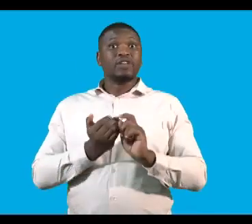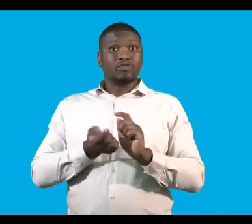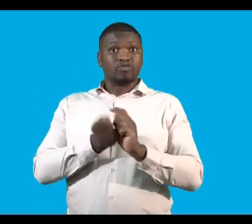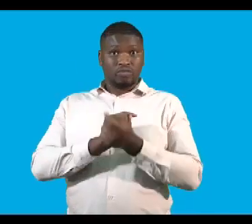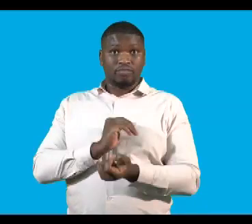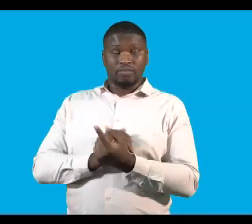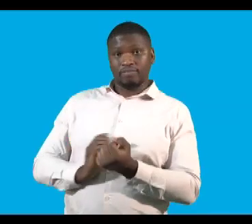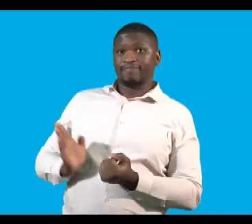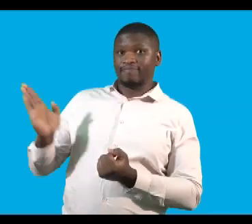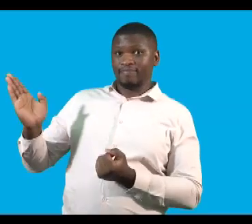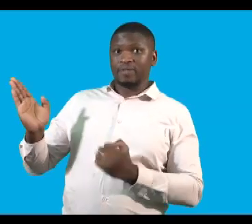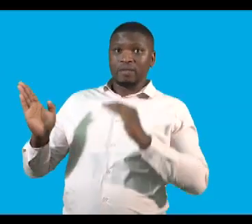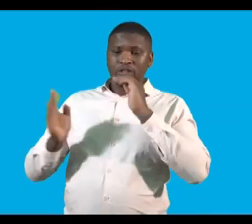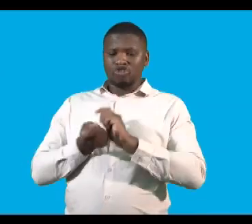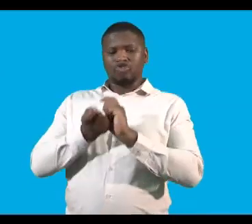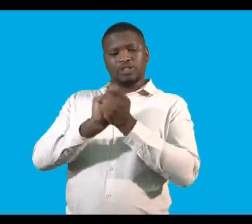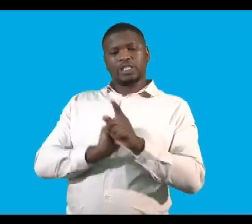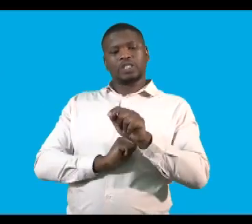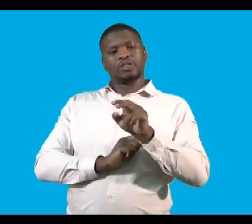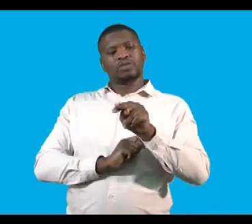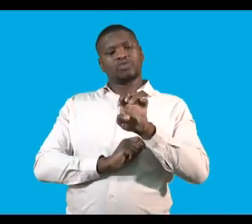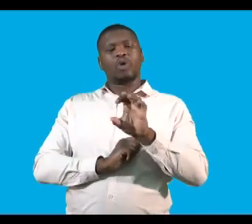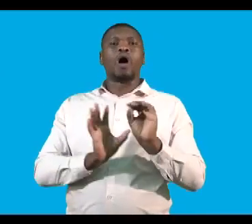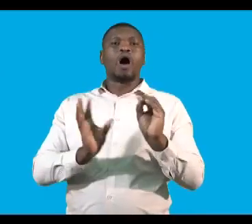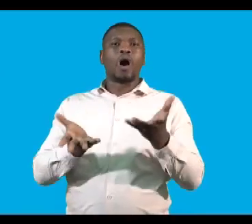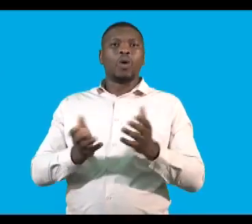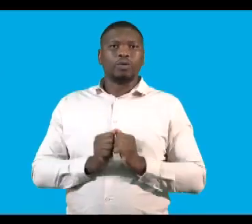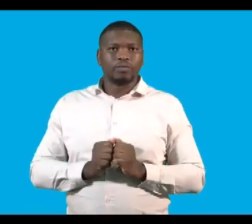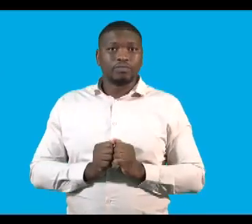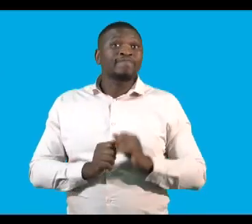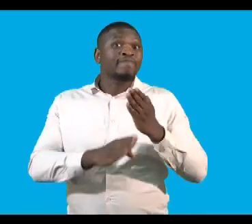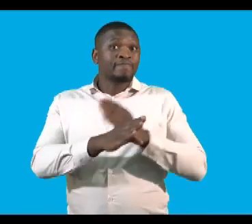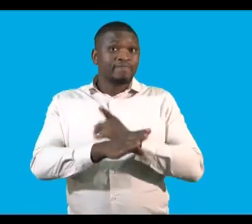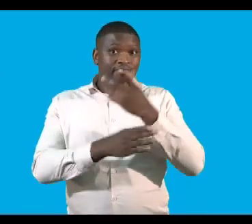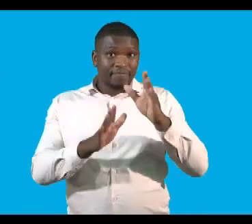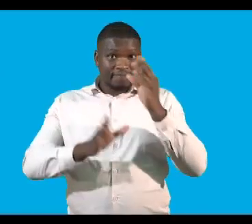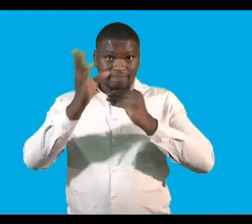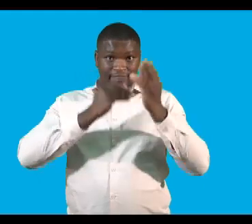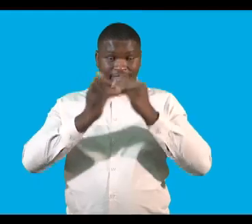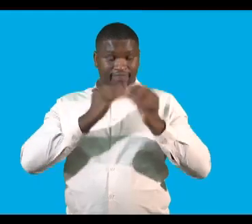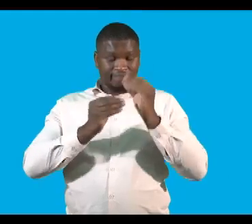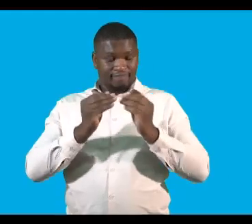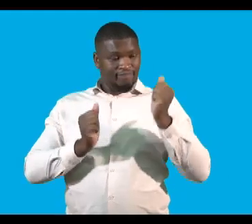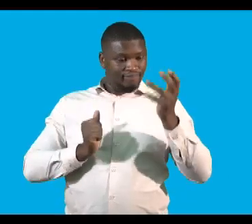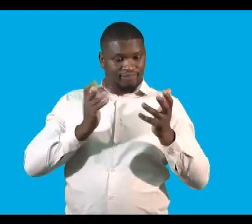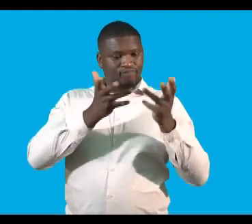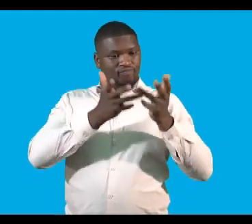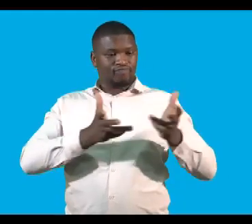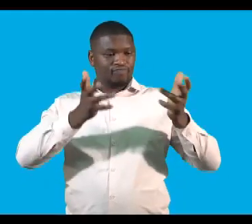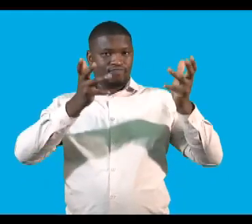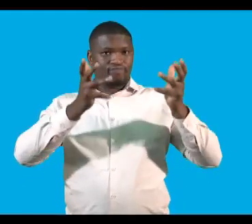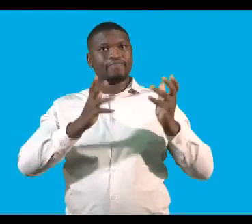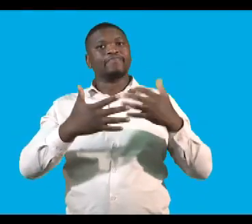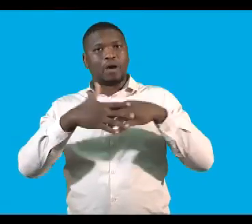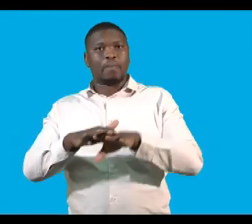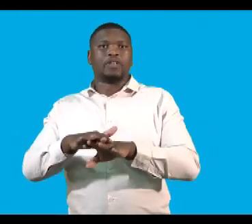it, how would it change the tone? So you take your knowledge of speech bubbles and their techniques used and you apply it to